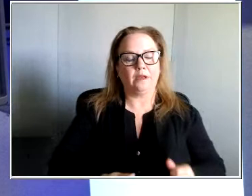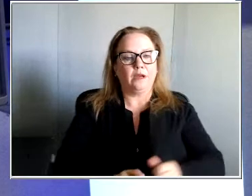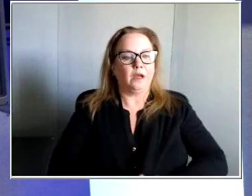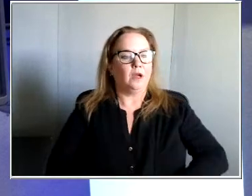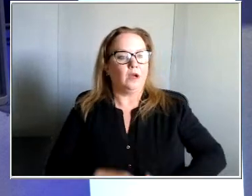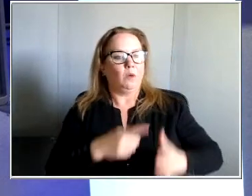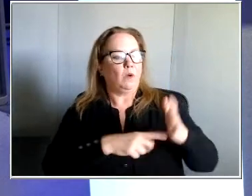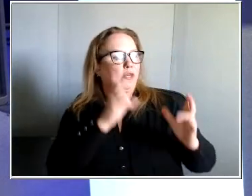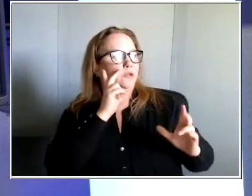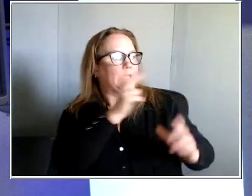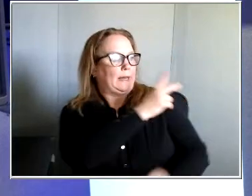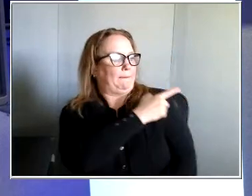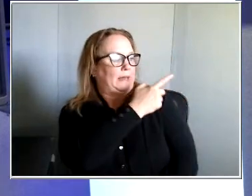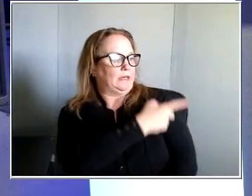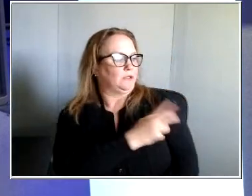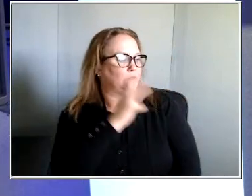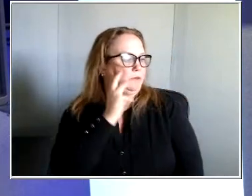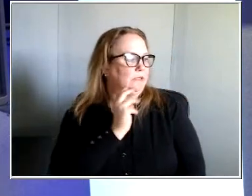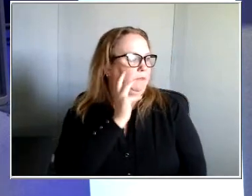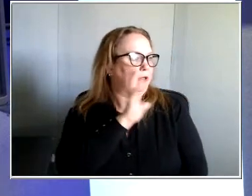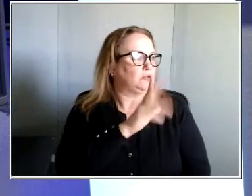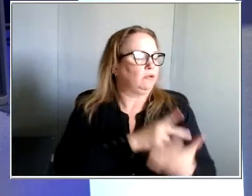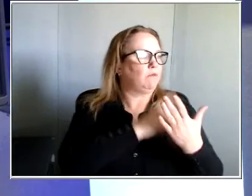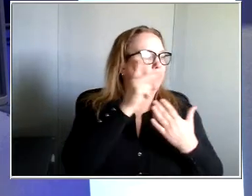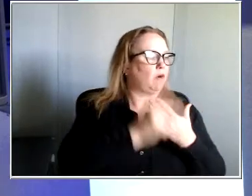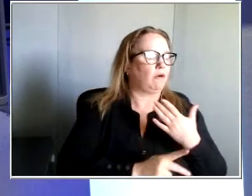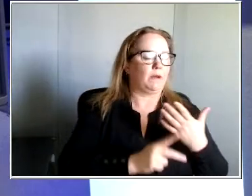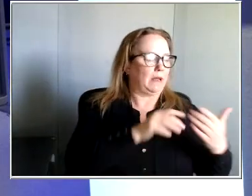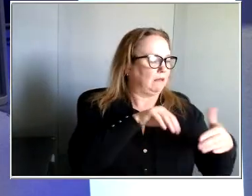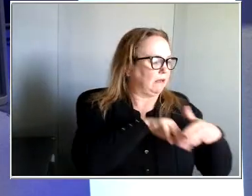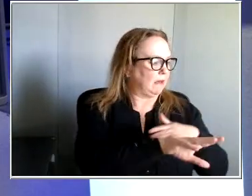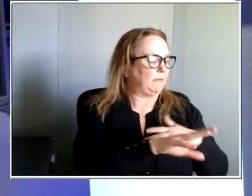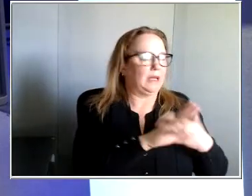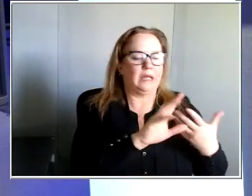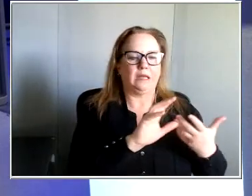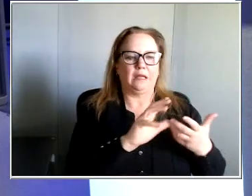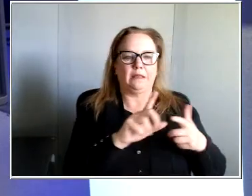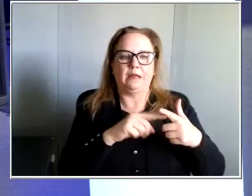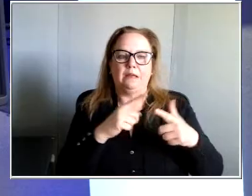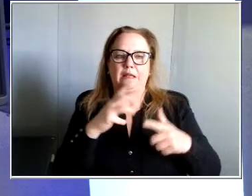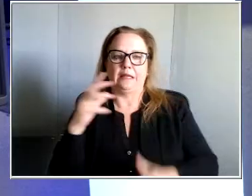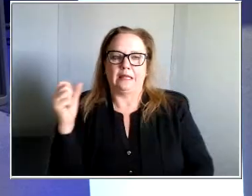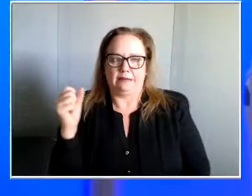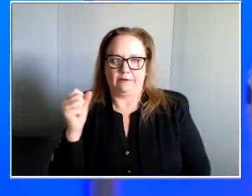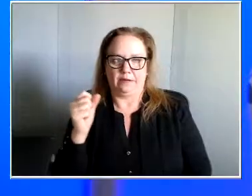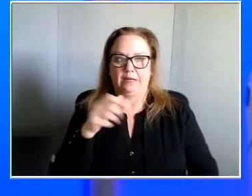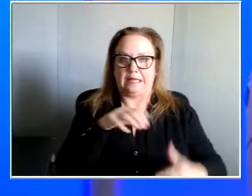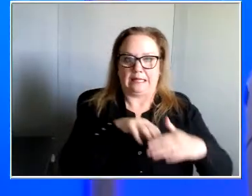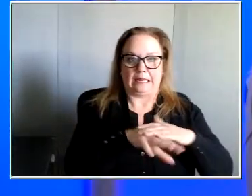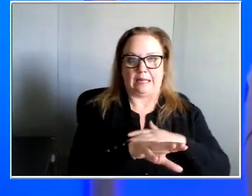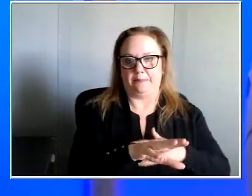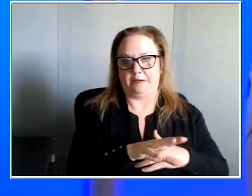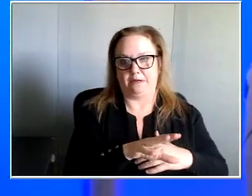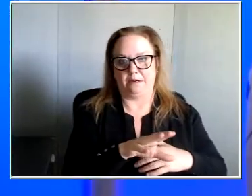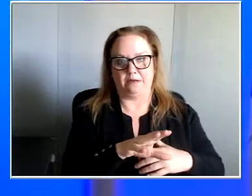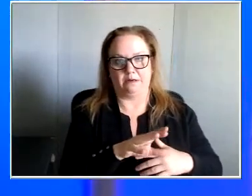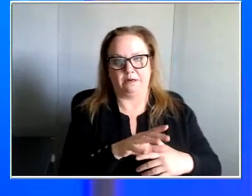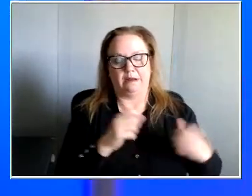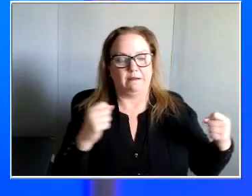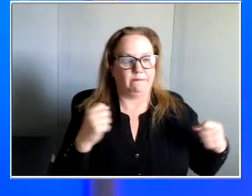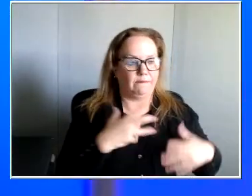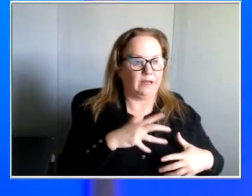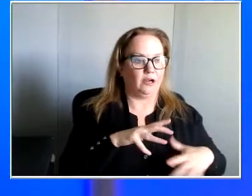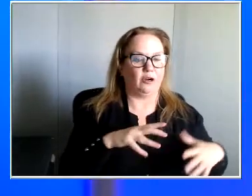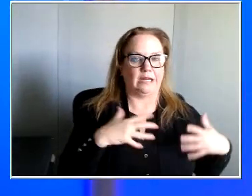patients who go through some of your programs? How do they come in and how do they leave? So they come in with incredible fear and